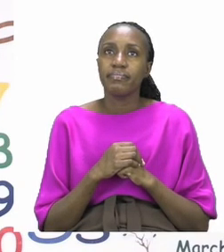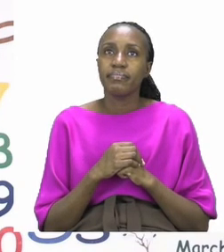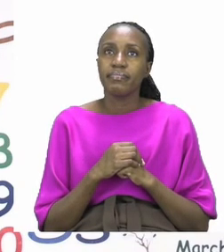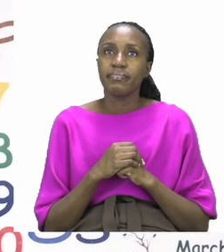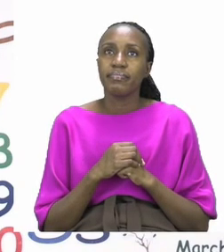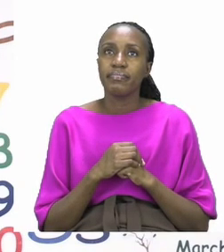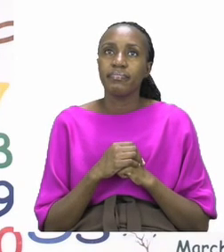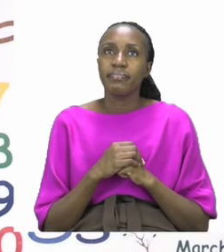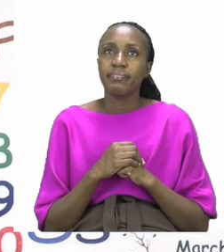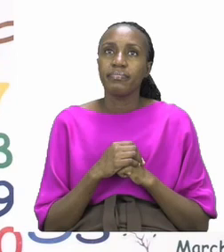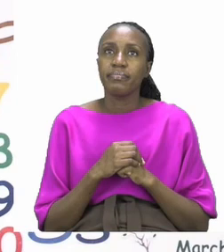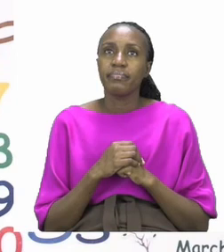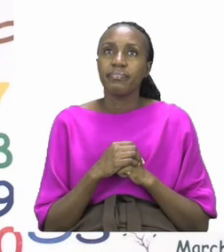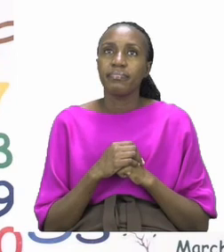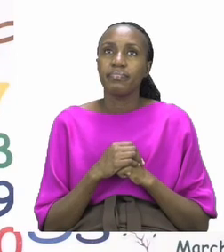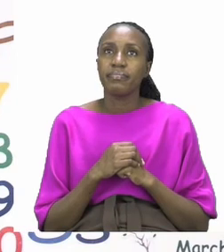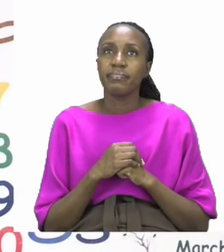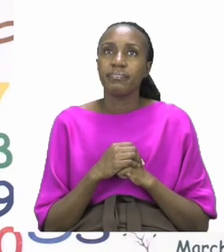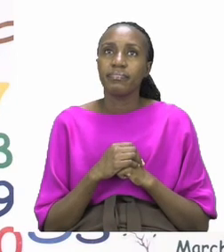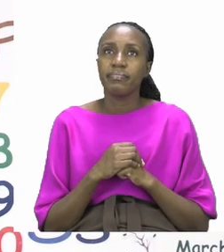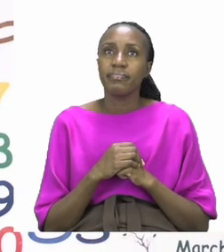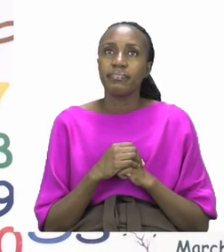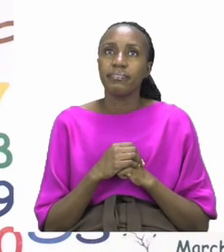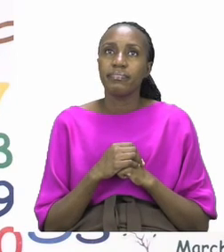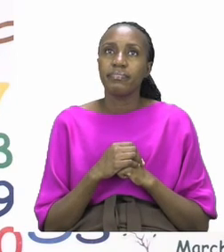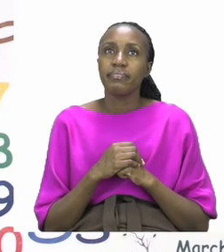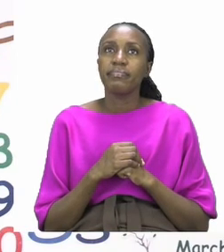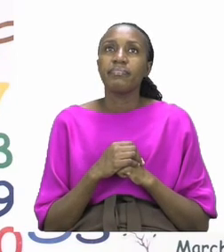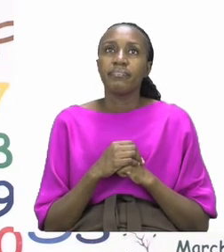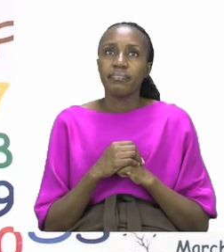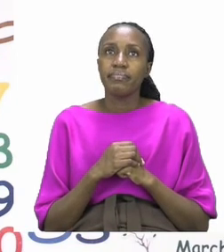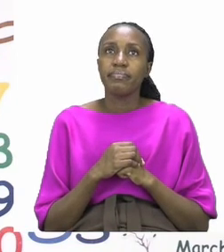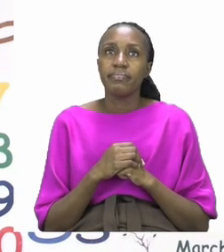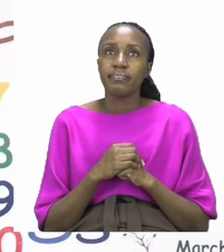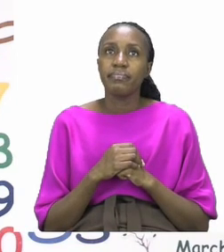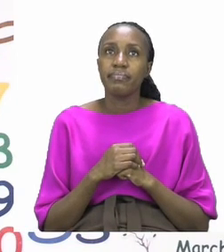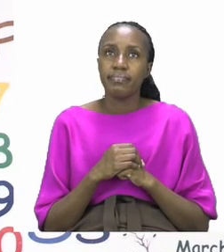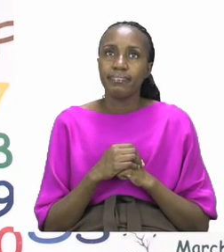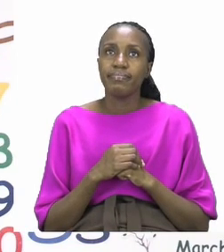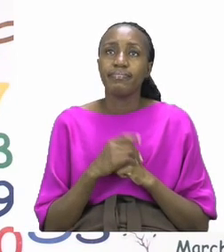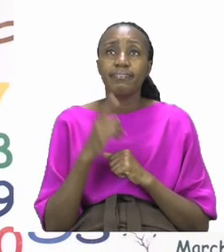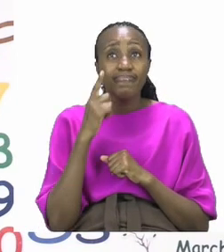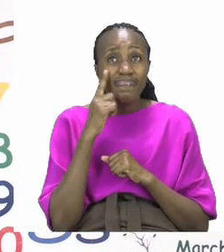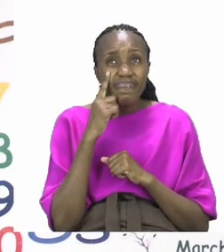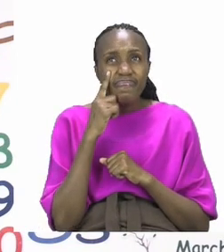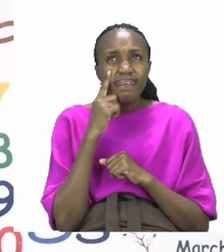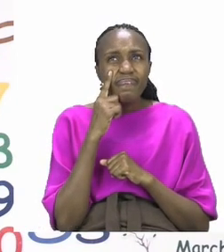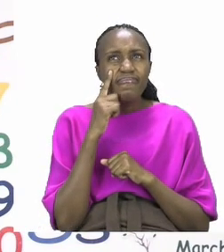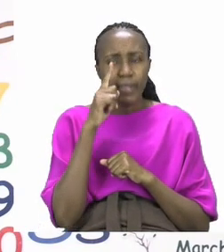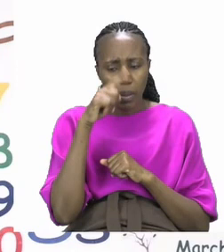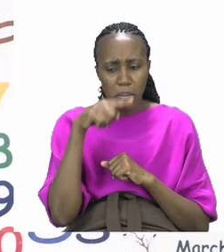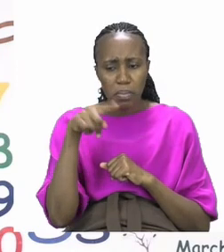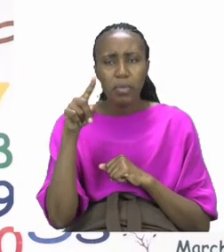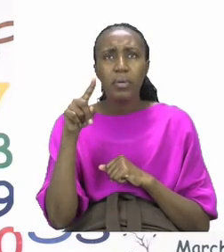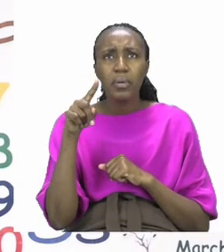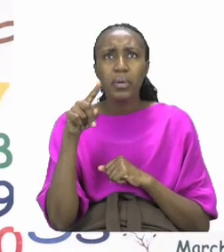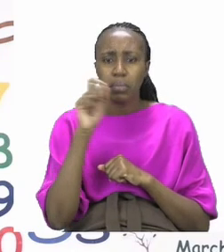of you do not check your work to see if you did the right thing. So check that you have done the right thing.